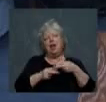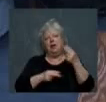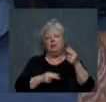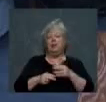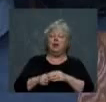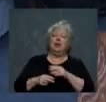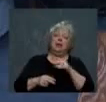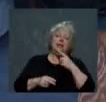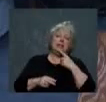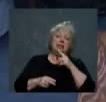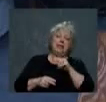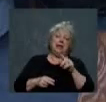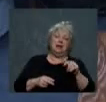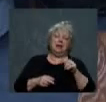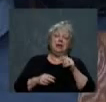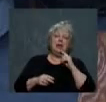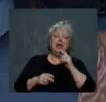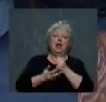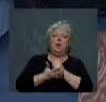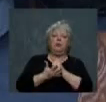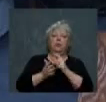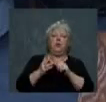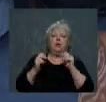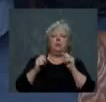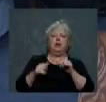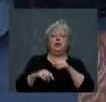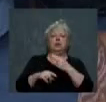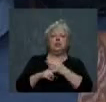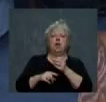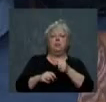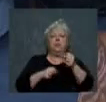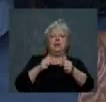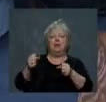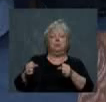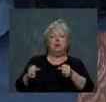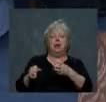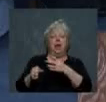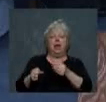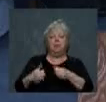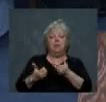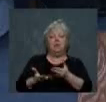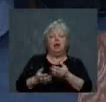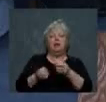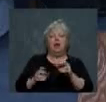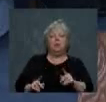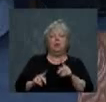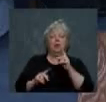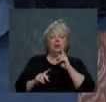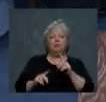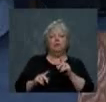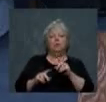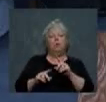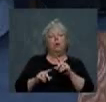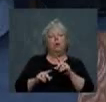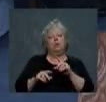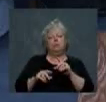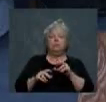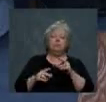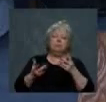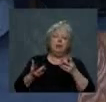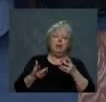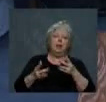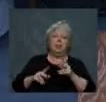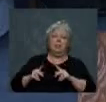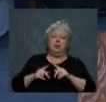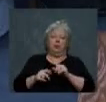TNT assists with immediate job placement and in the interim provides opportunities for residents to work for rent.